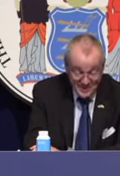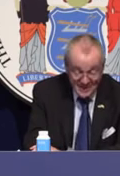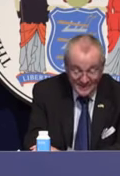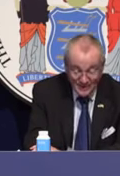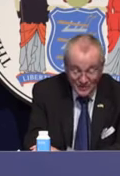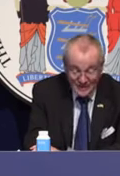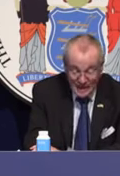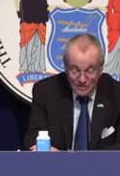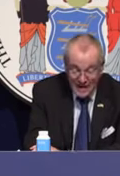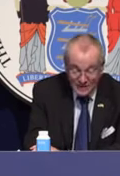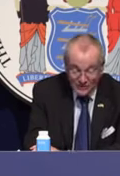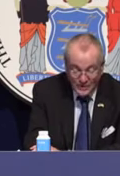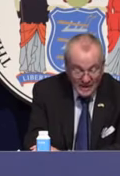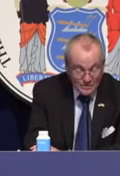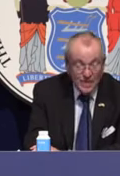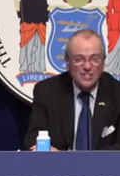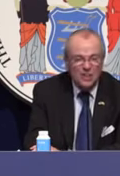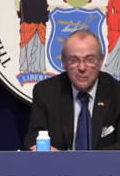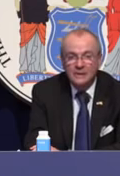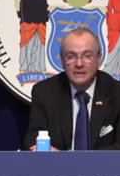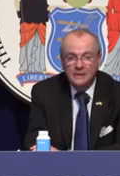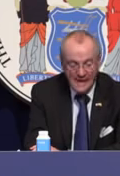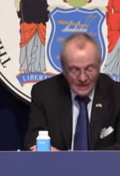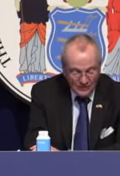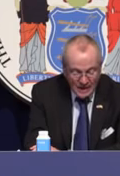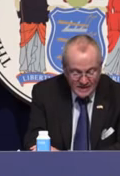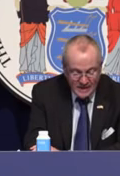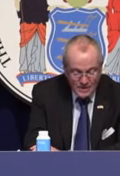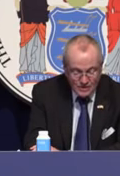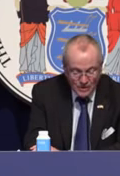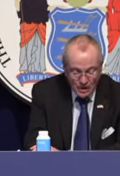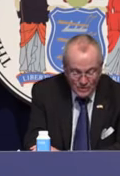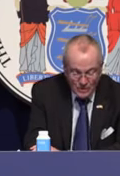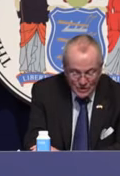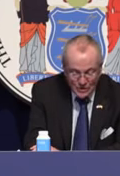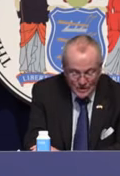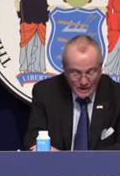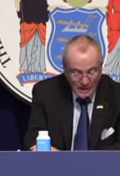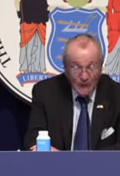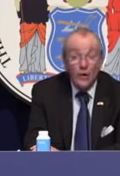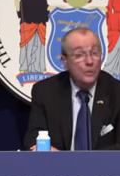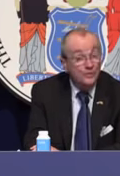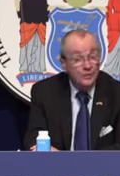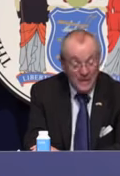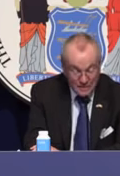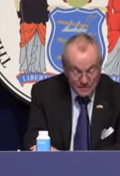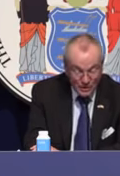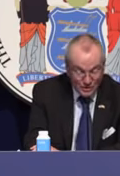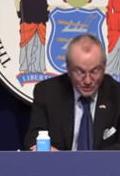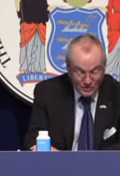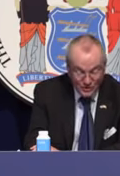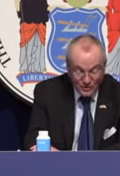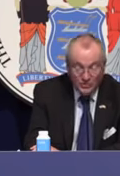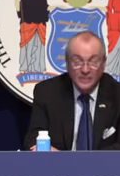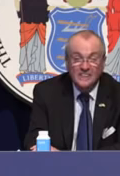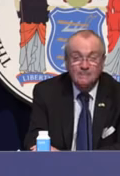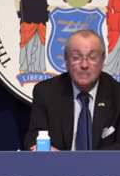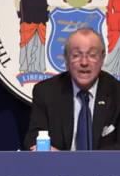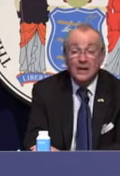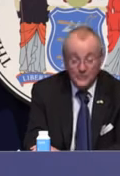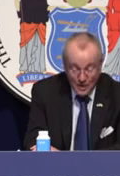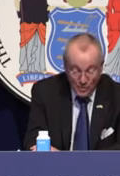them and delivering care packages with items like soap, hand sanitizer, and laundry detergent, along with some non-perishable